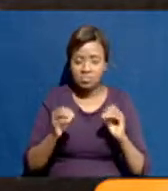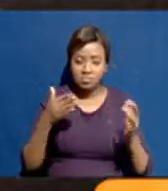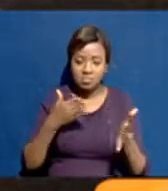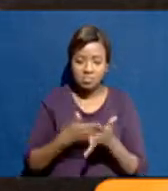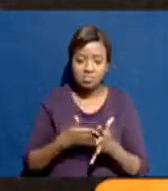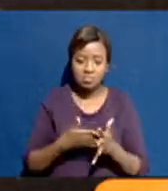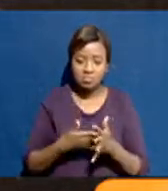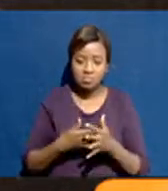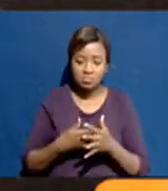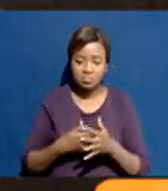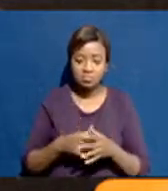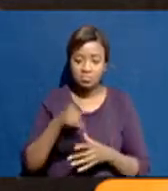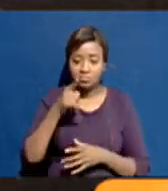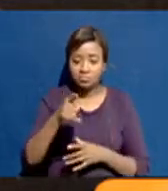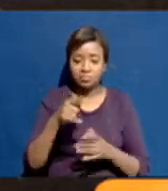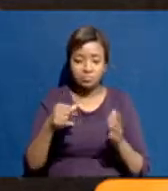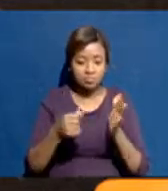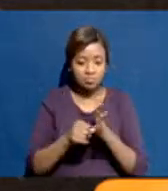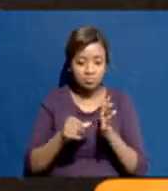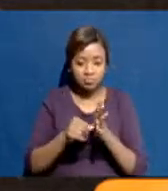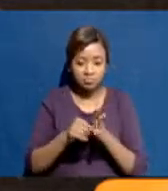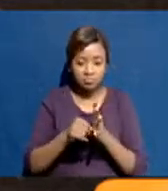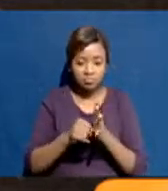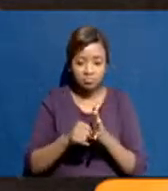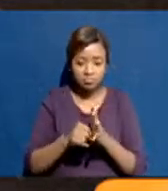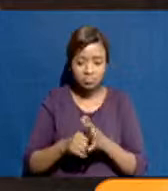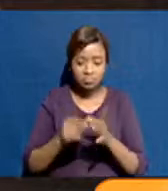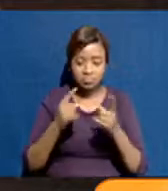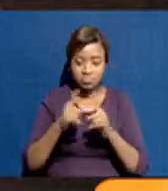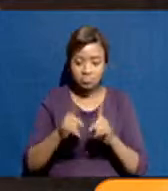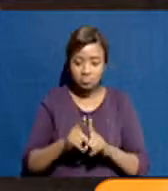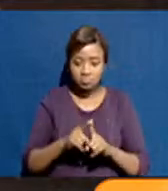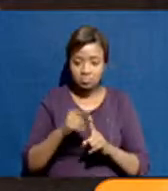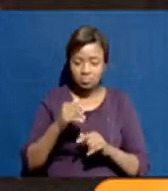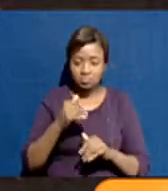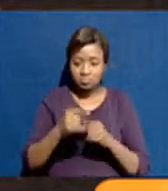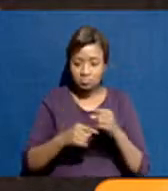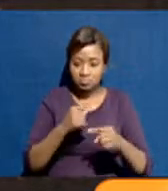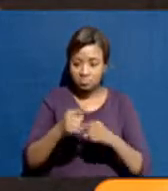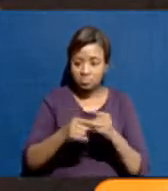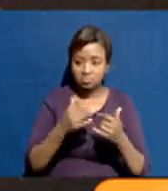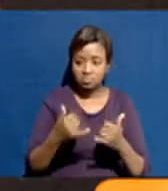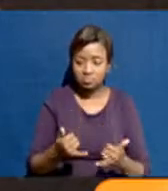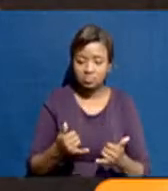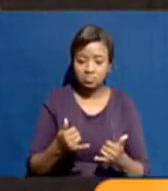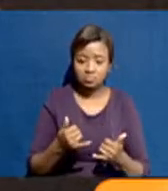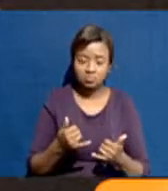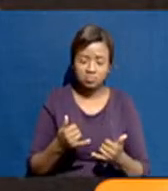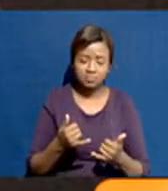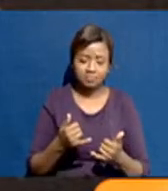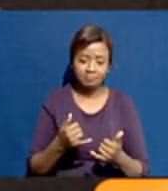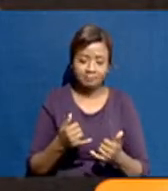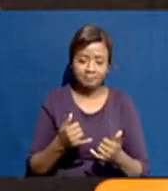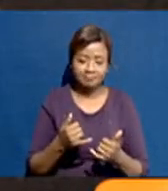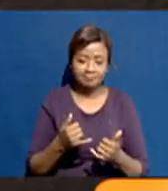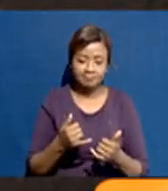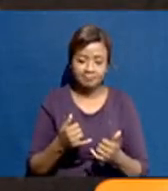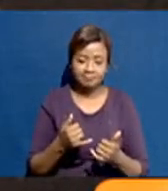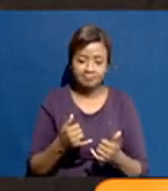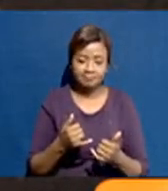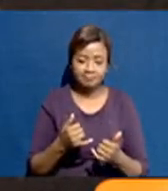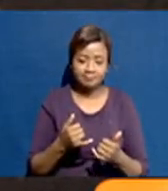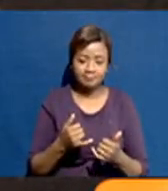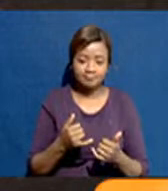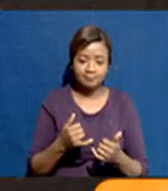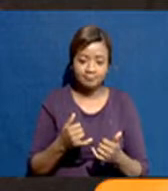say is a layered challenge. And then it turned them back either to poverty. And then also, it also makes